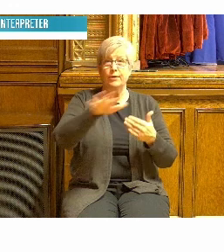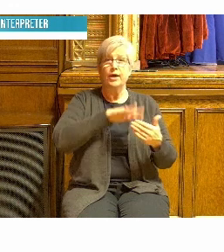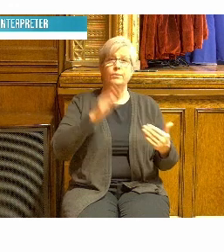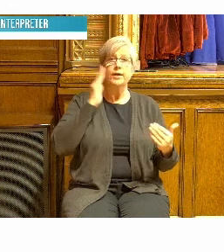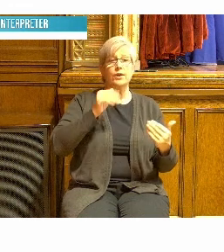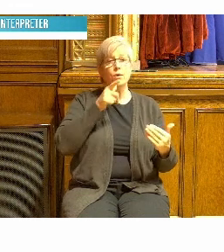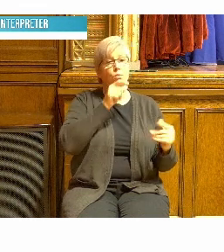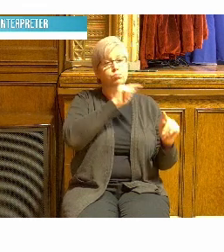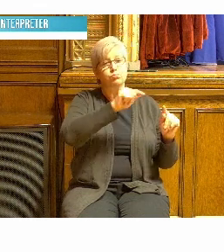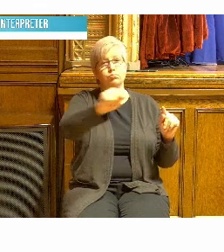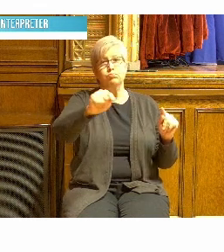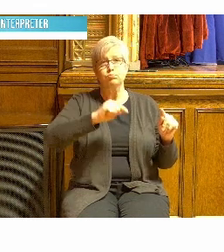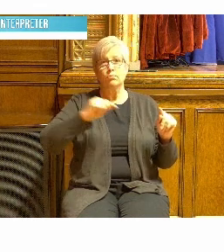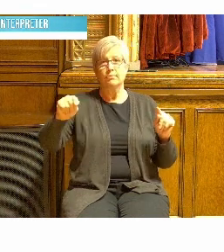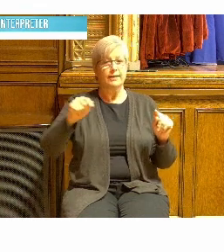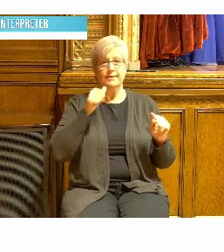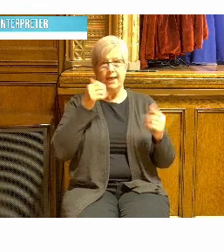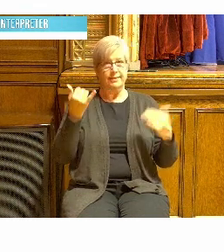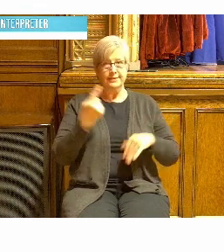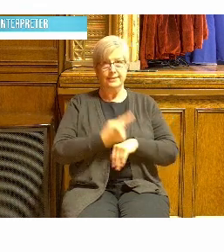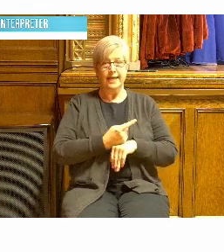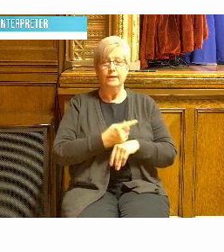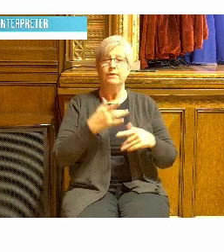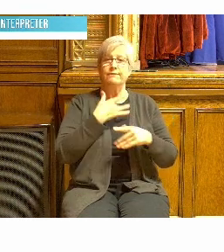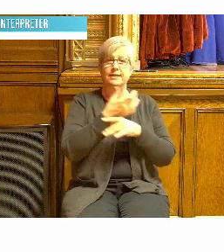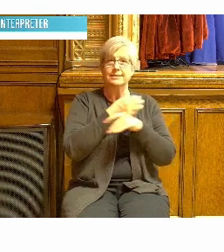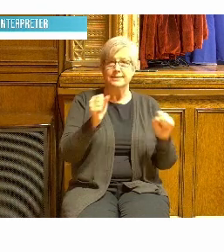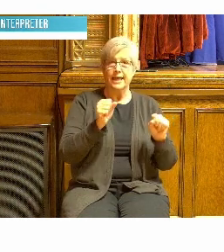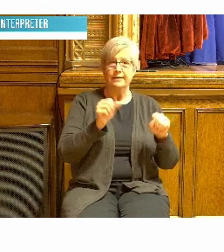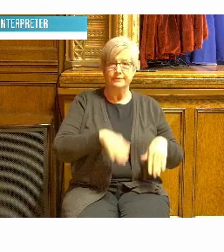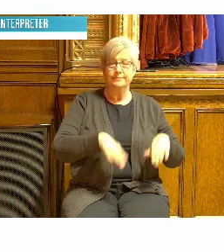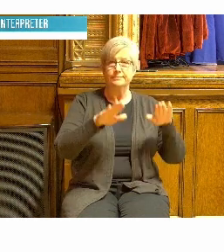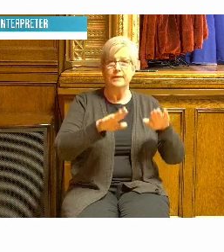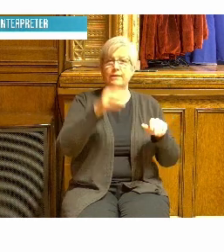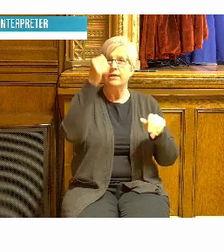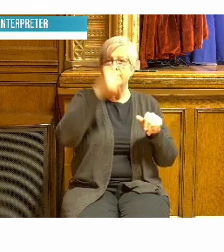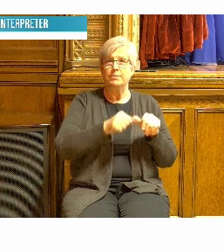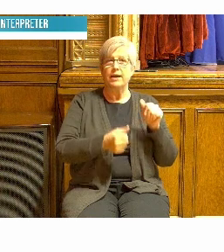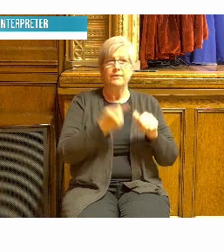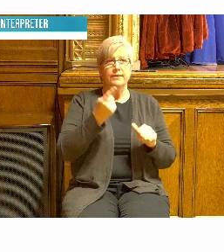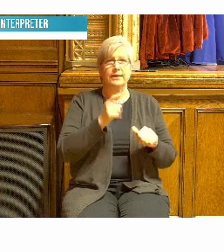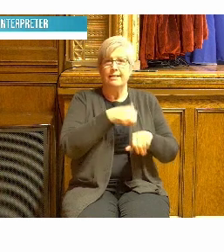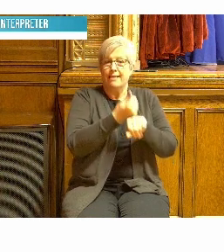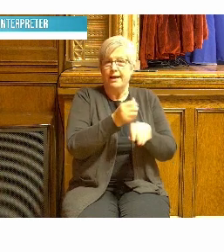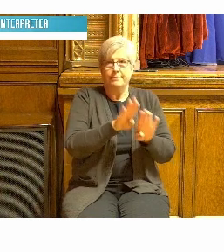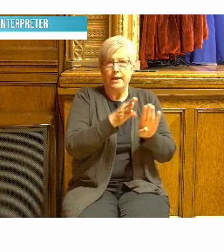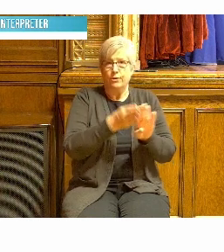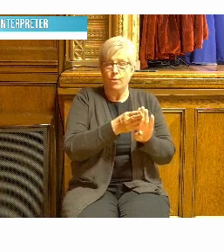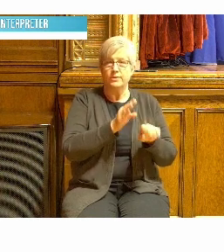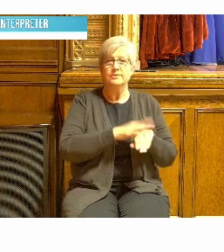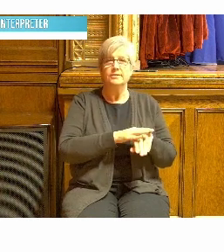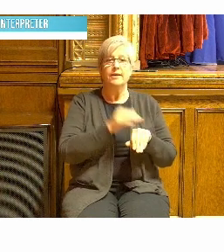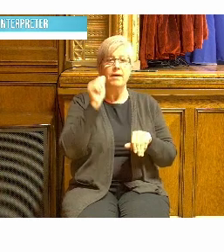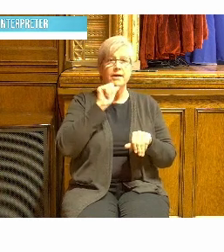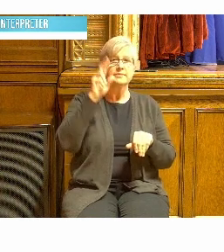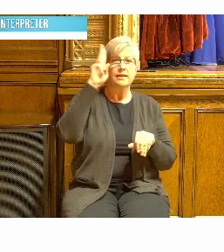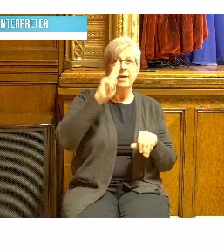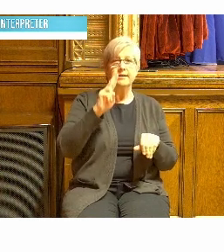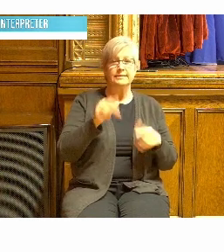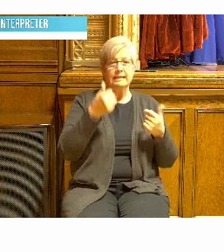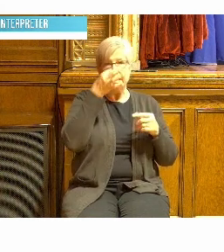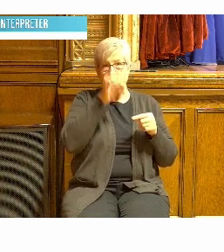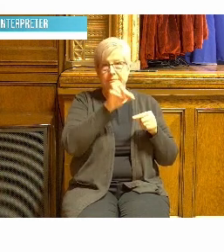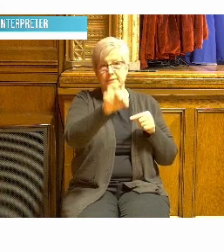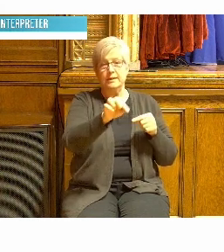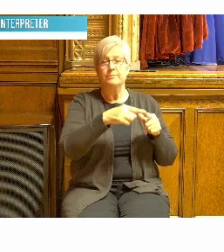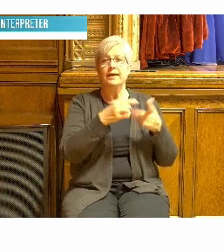everyone who lived on our street, not like today. We felt safe there too. I don't remember ever having to lock my doors. My aunts and uncles lived right down the